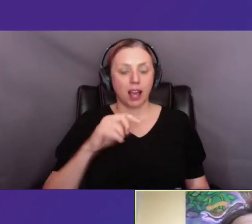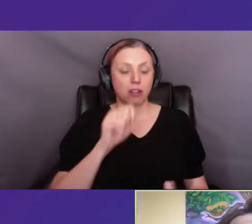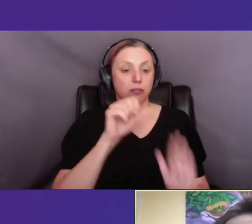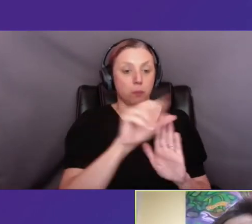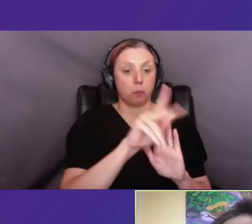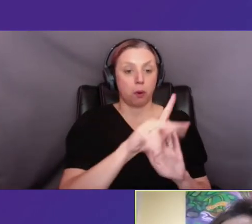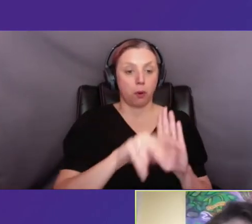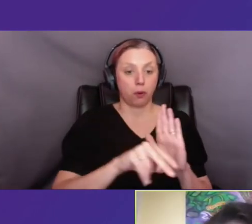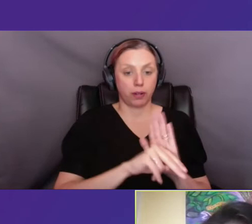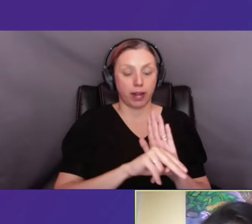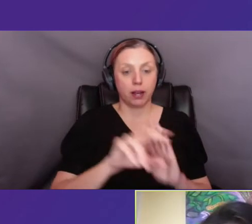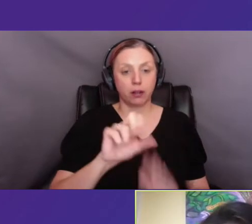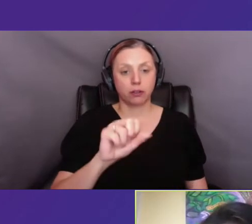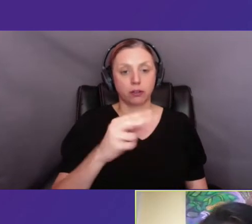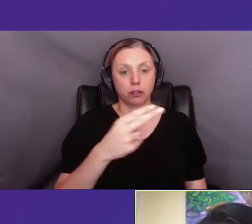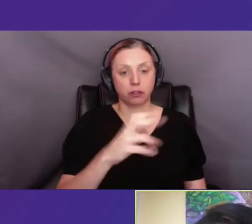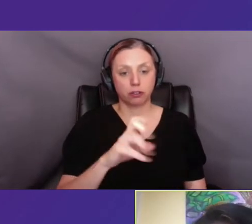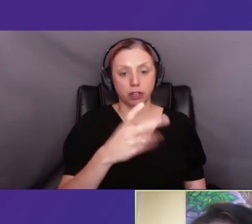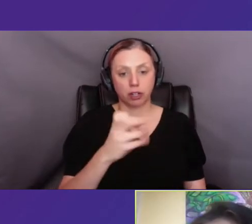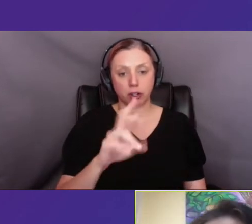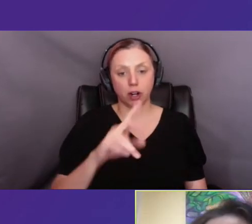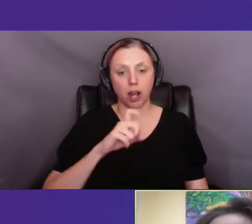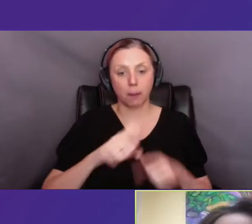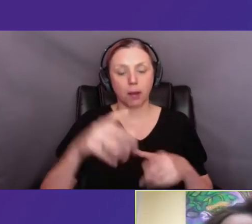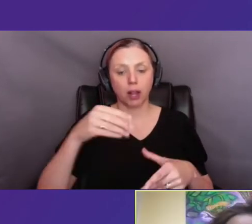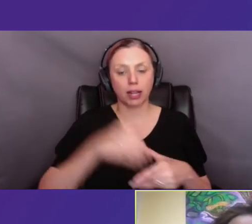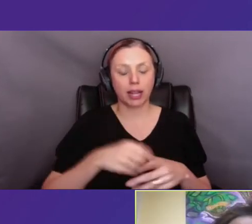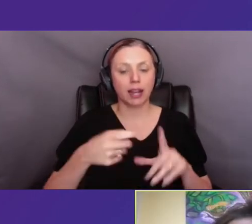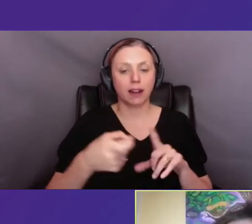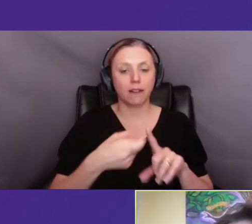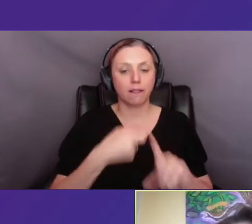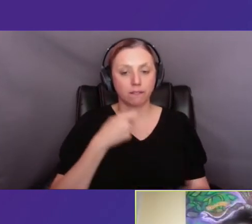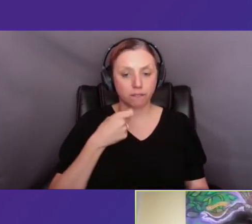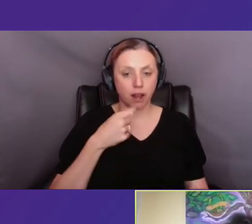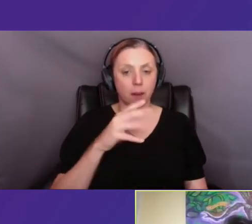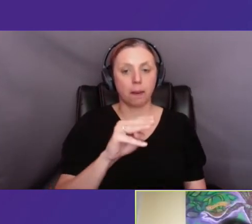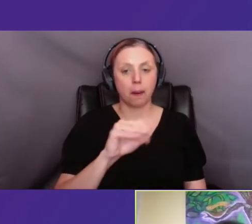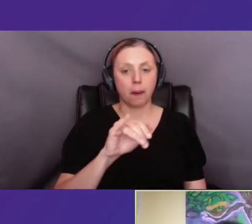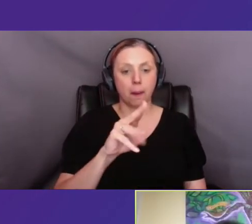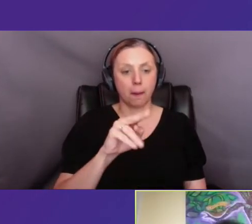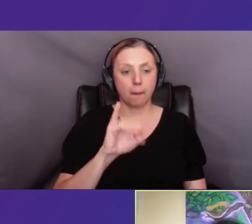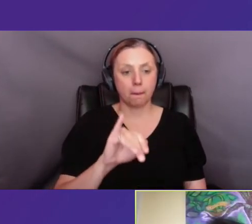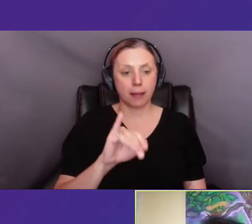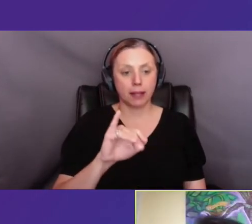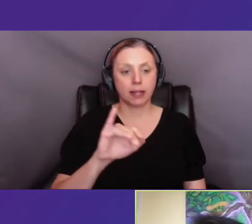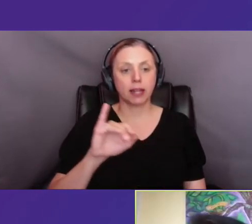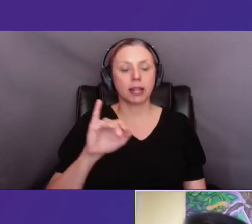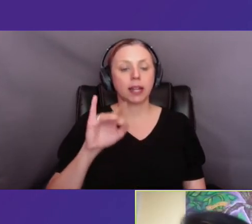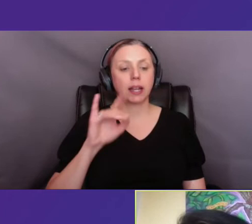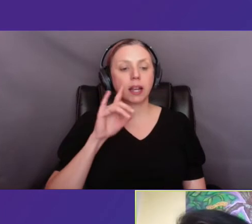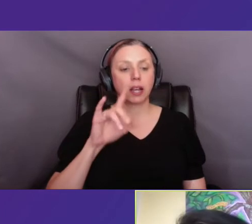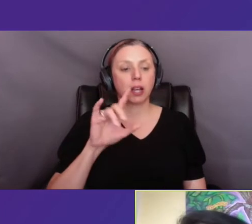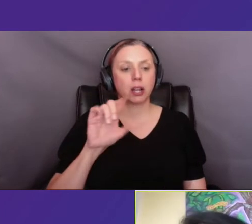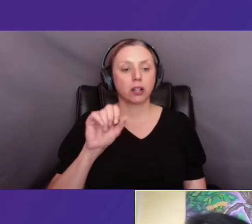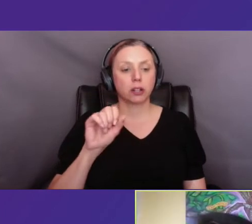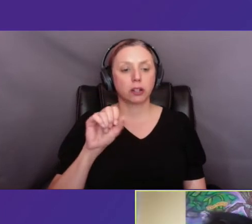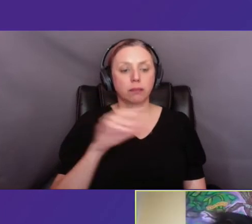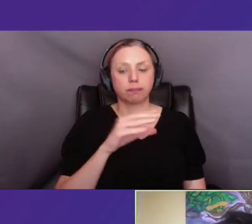from Minnesota, Makoche, the unceded territories of the Dakota and Ojibwe